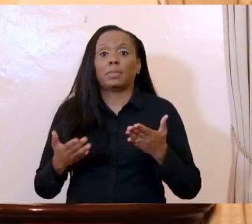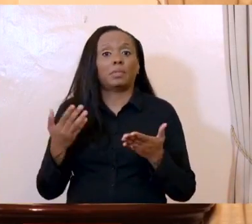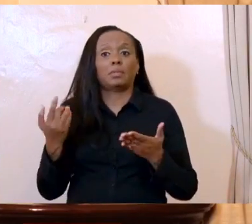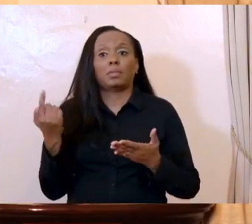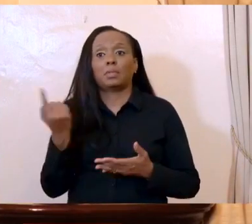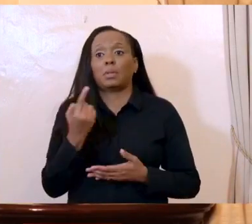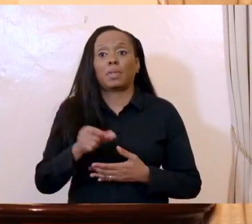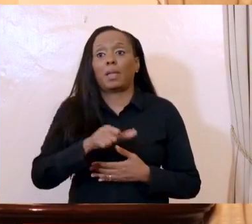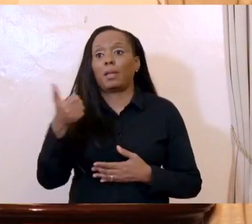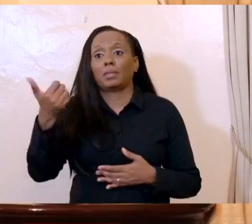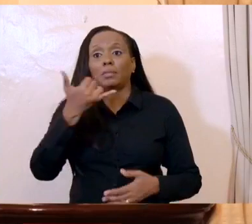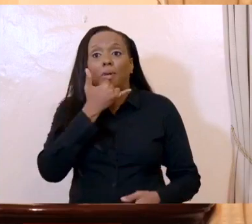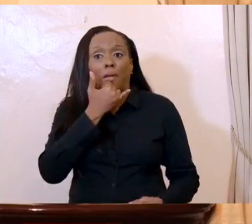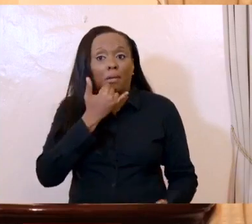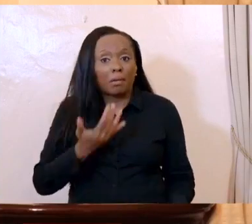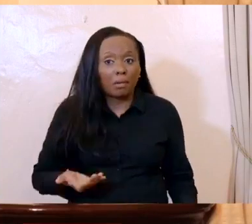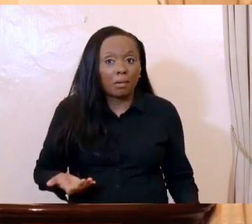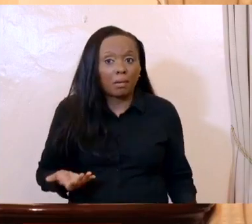them.